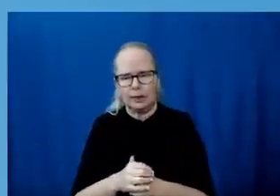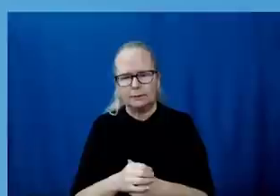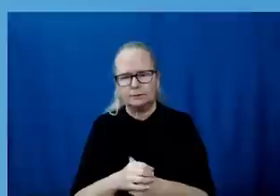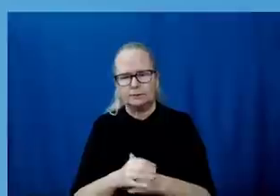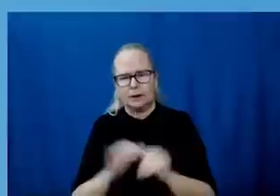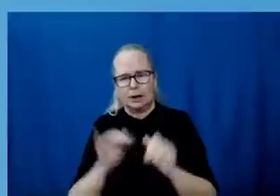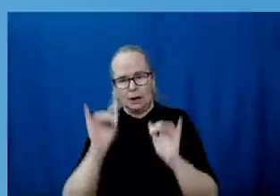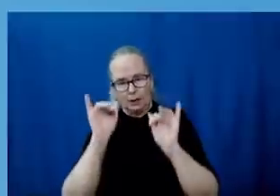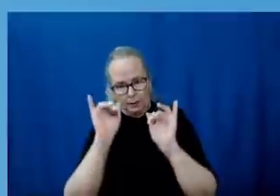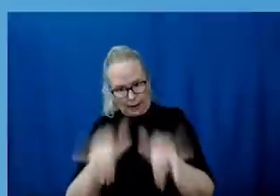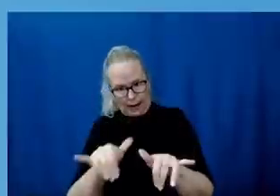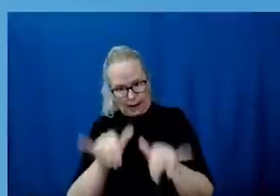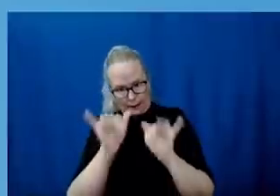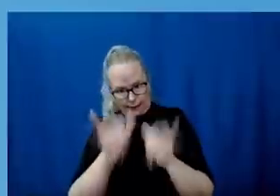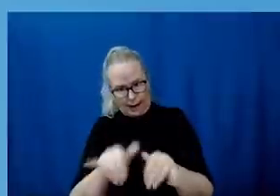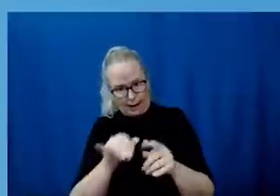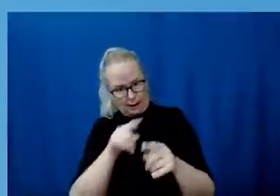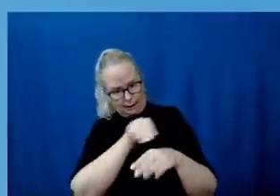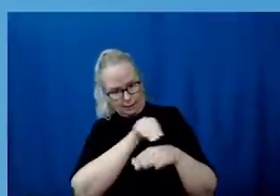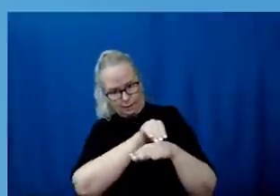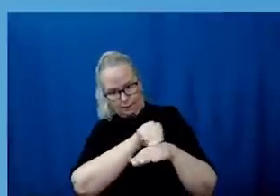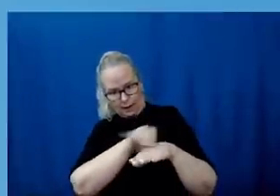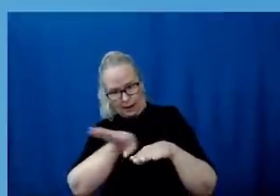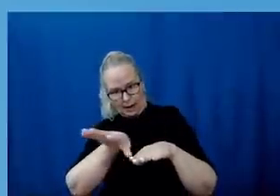Yeah. So